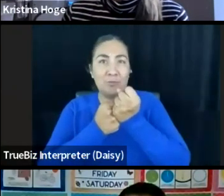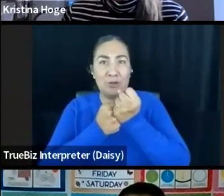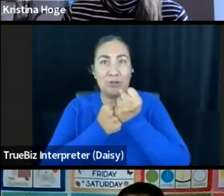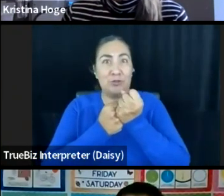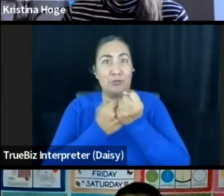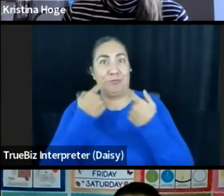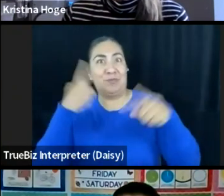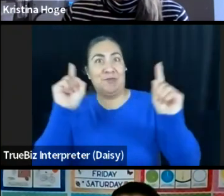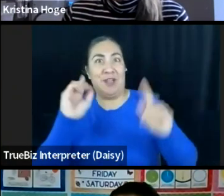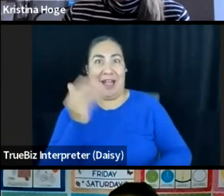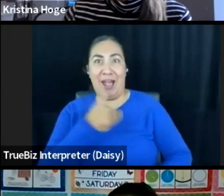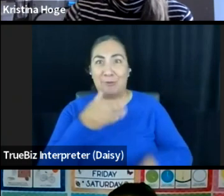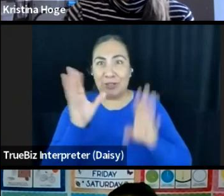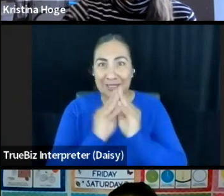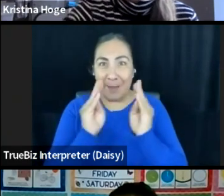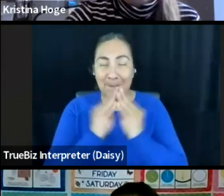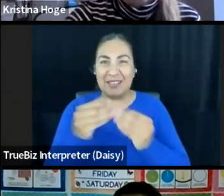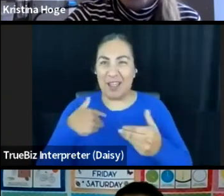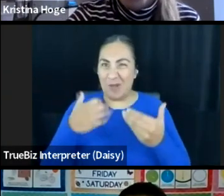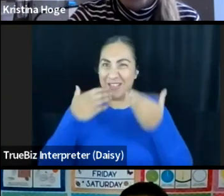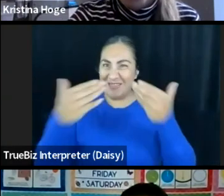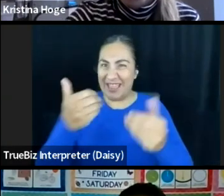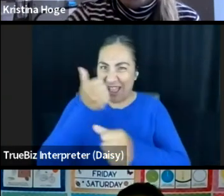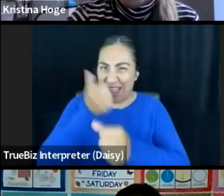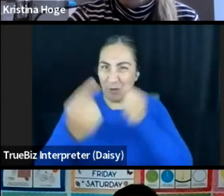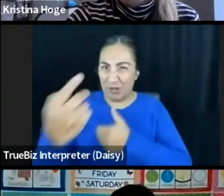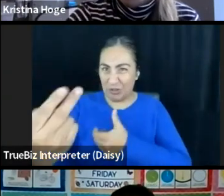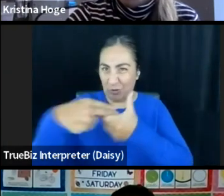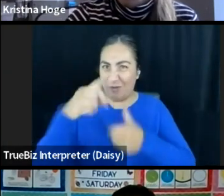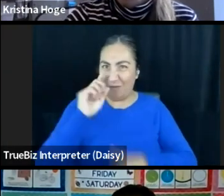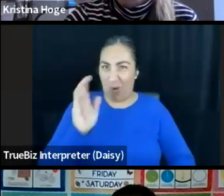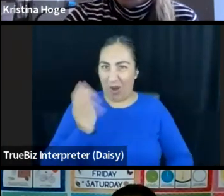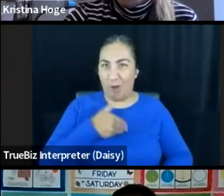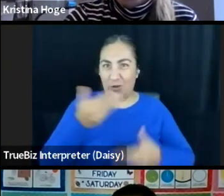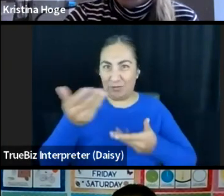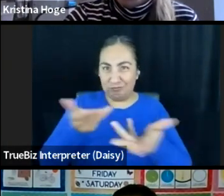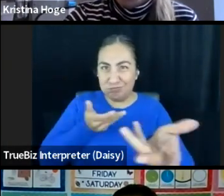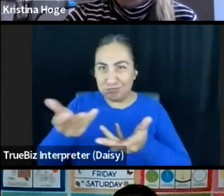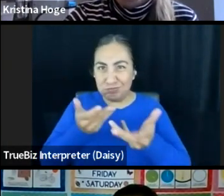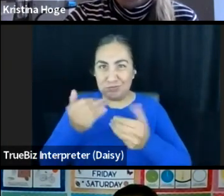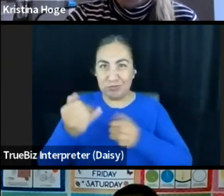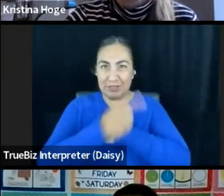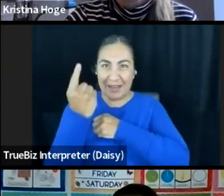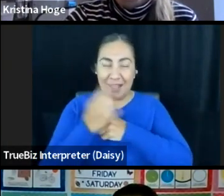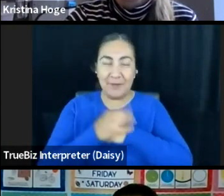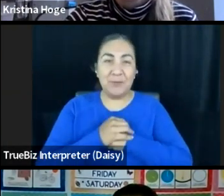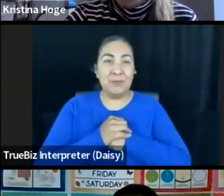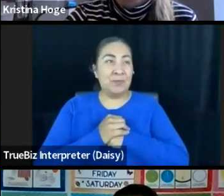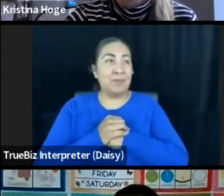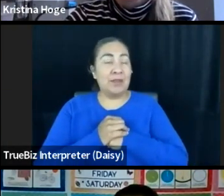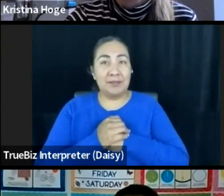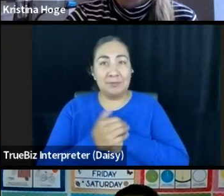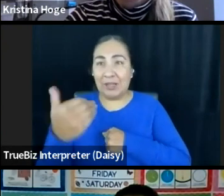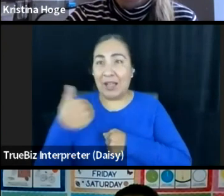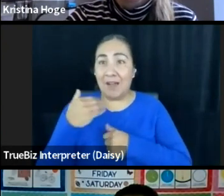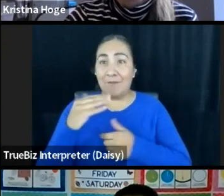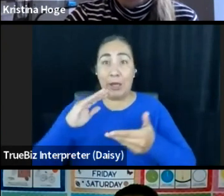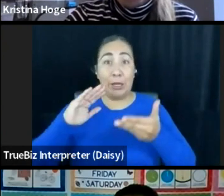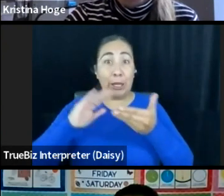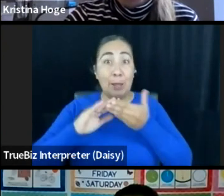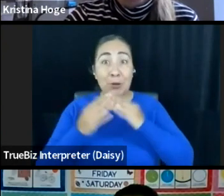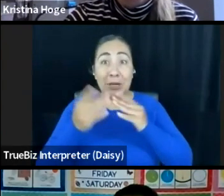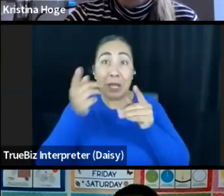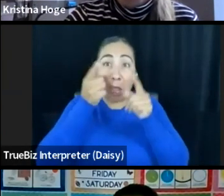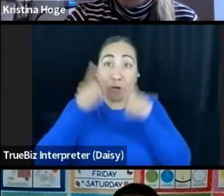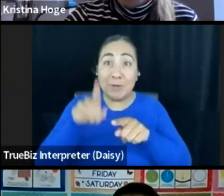like to thank everyone for coming into this space for this dialogue today. I have community agreements that I'm going to be sharing with